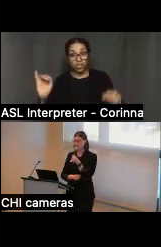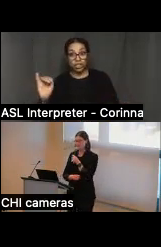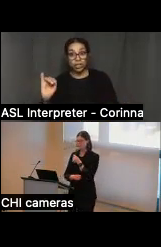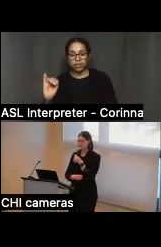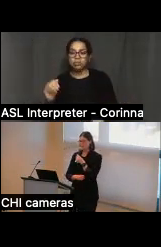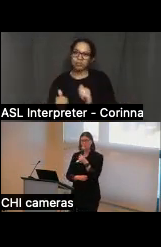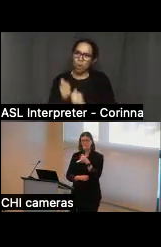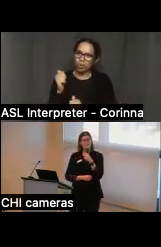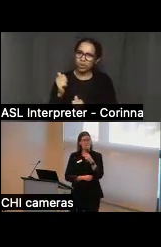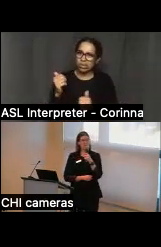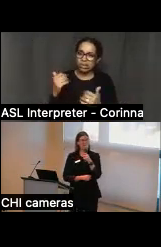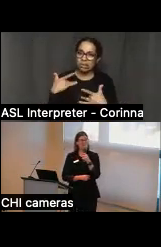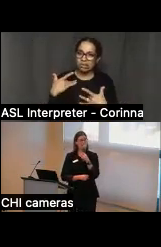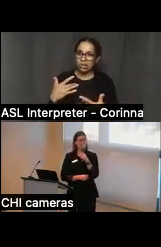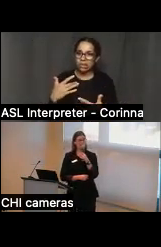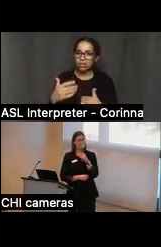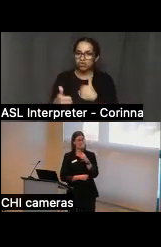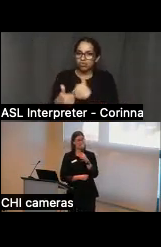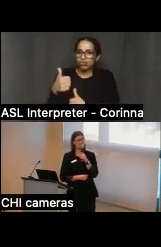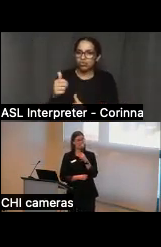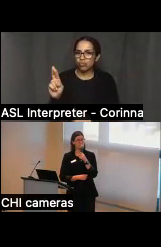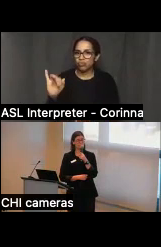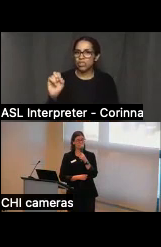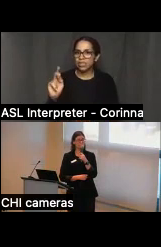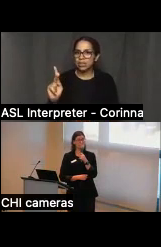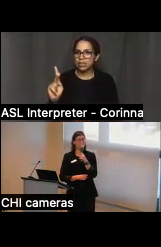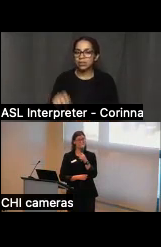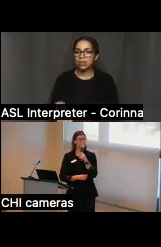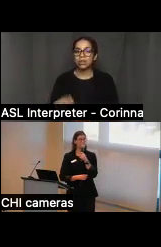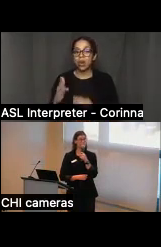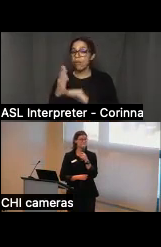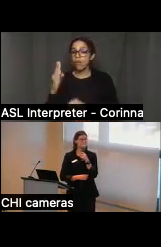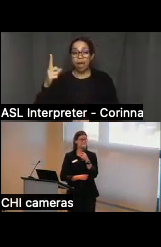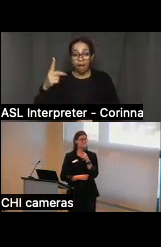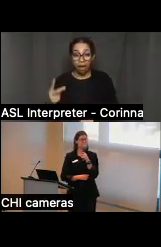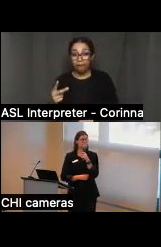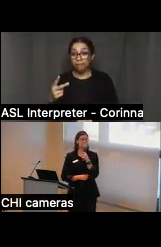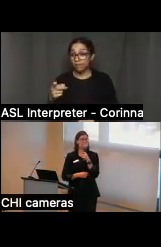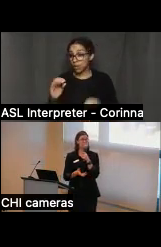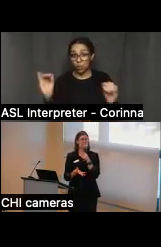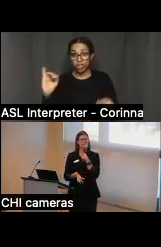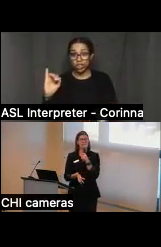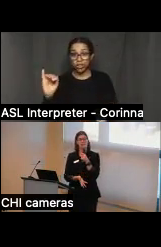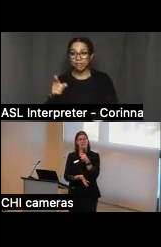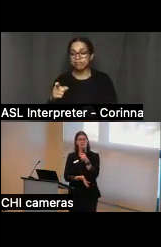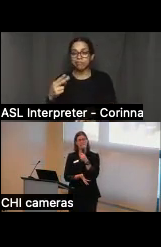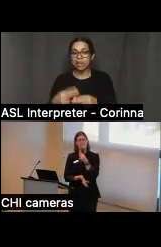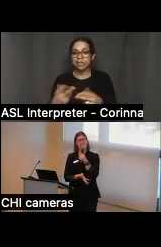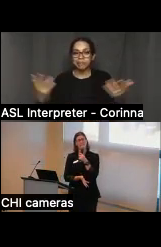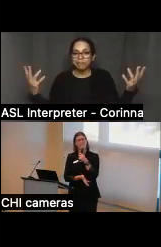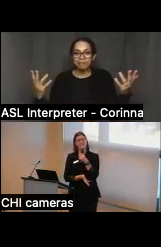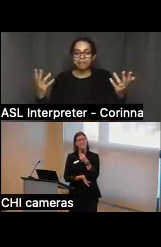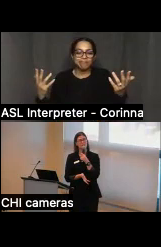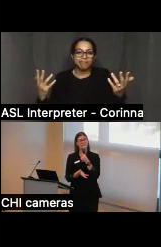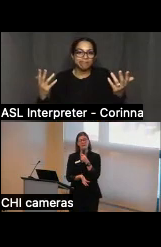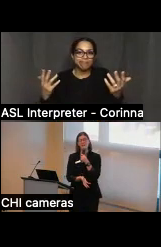risk, as over half of the uninsured reported that they didn't get the kinds of healthcare that they